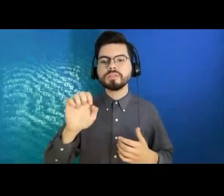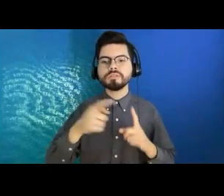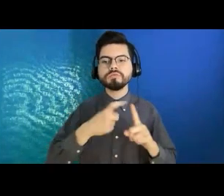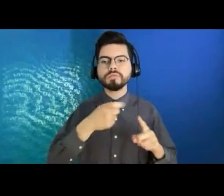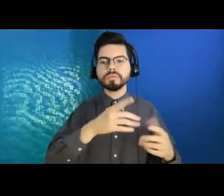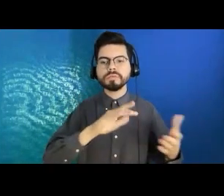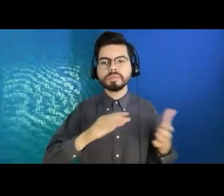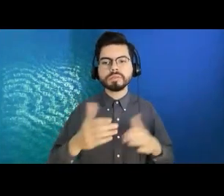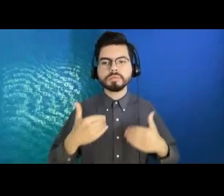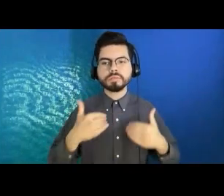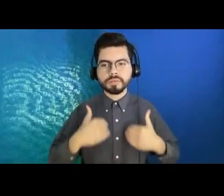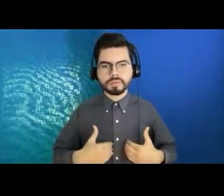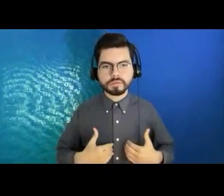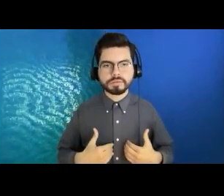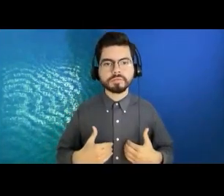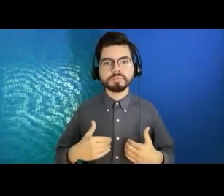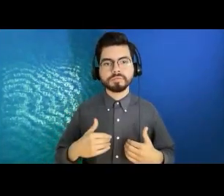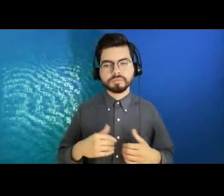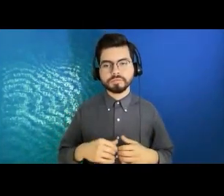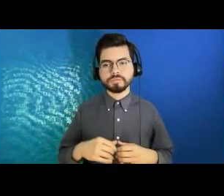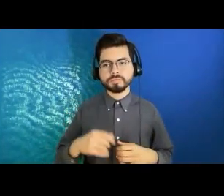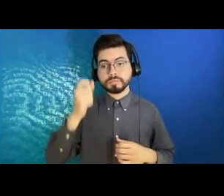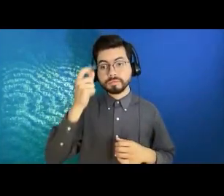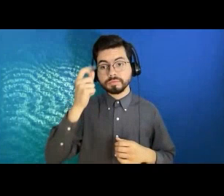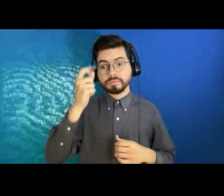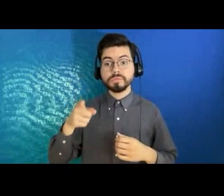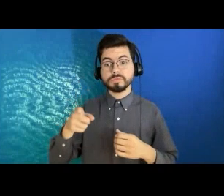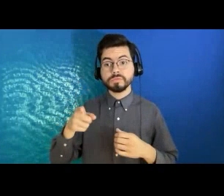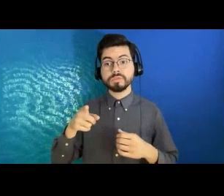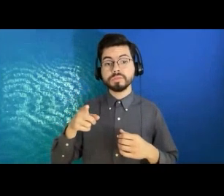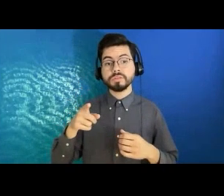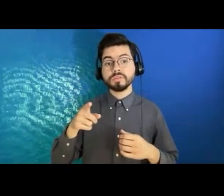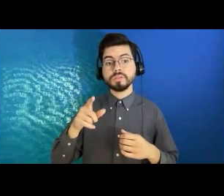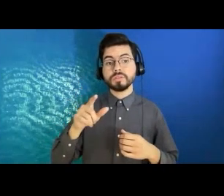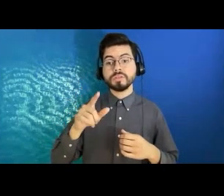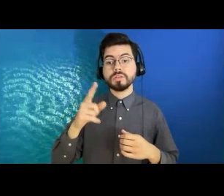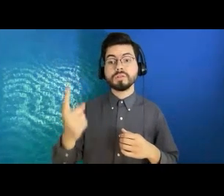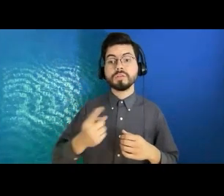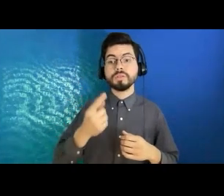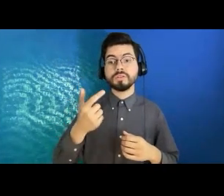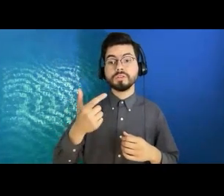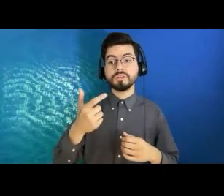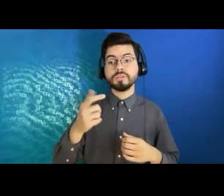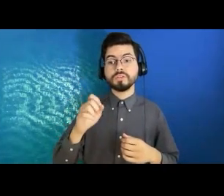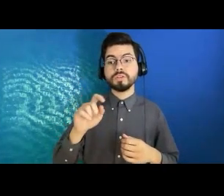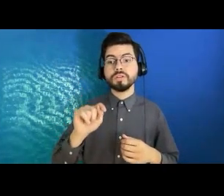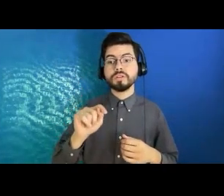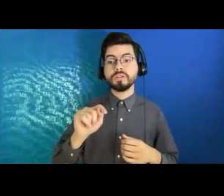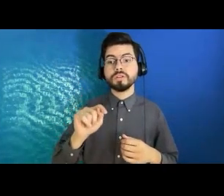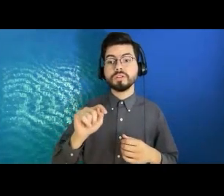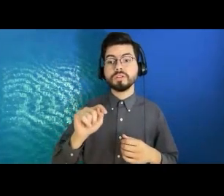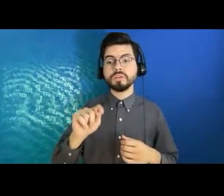dirt bear scats next to these areas. And it's always in thermal soil, which is real high in potassium and some other